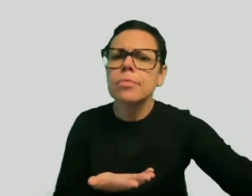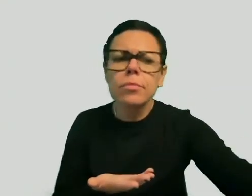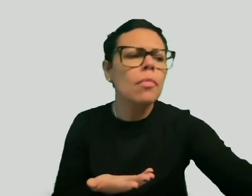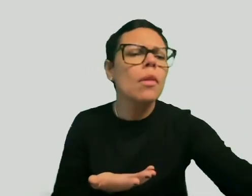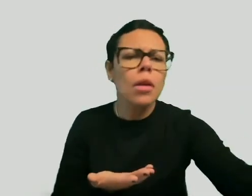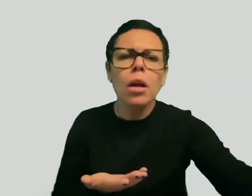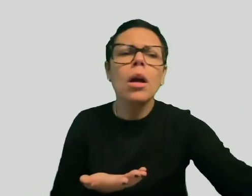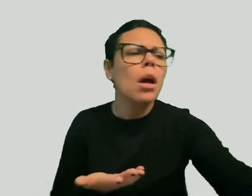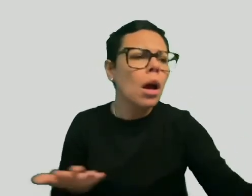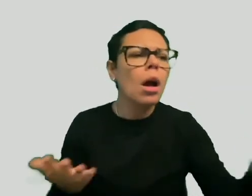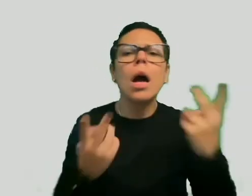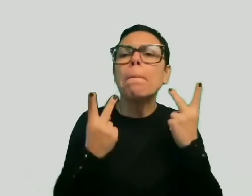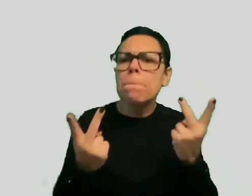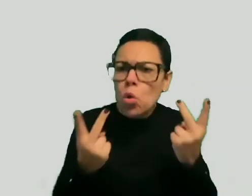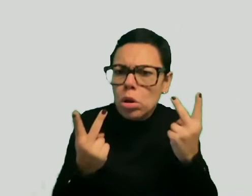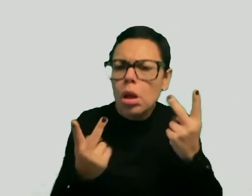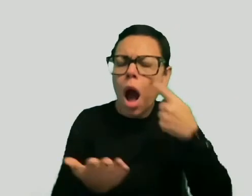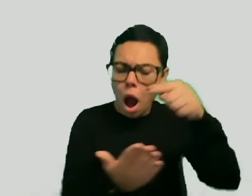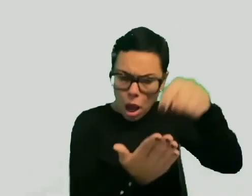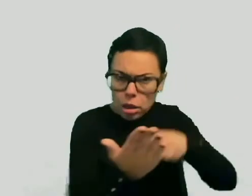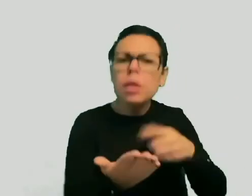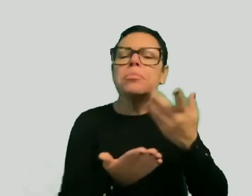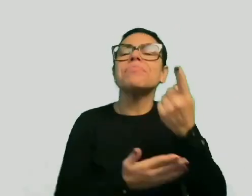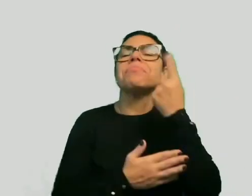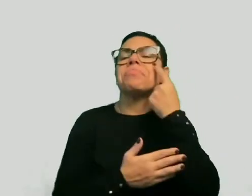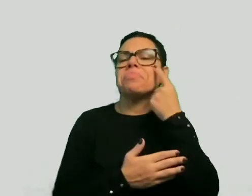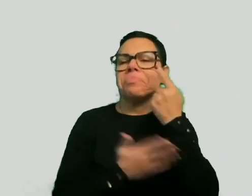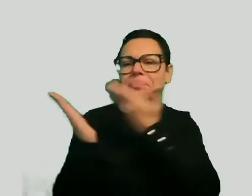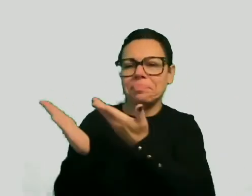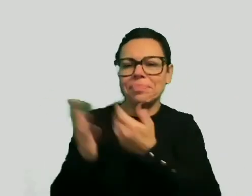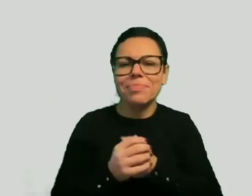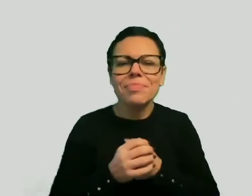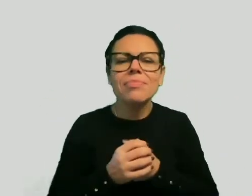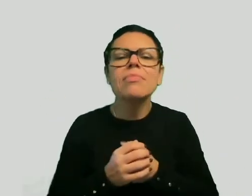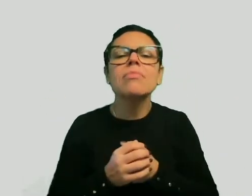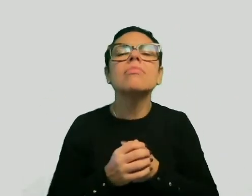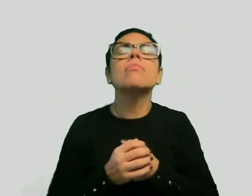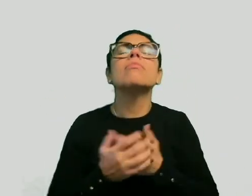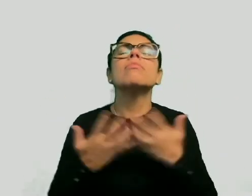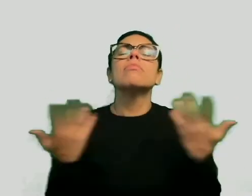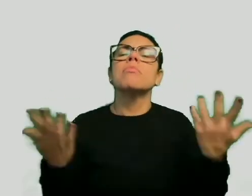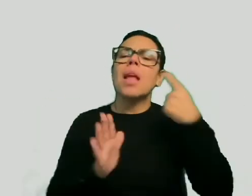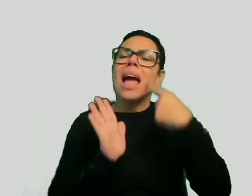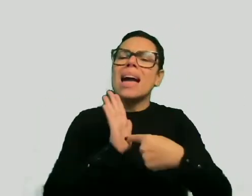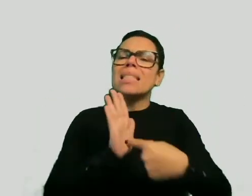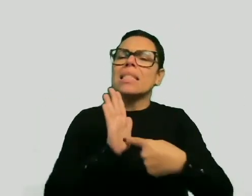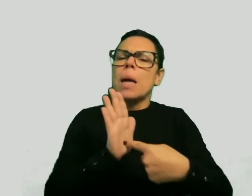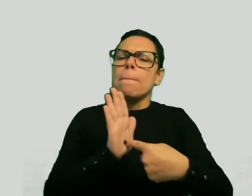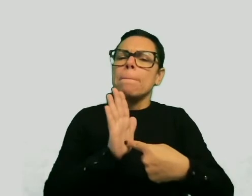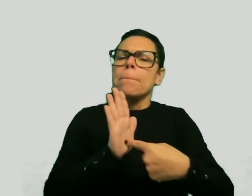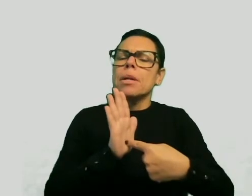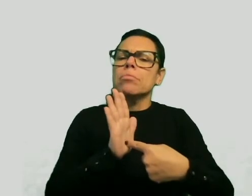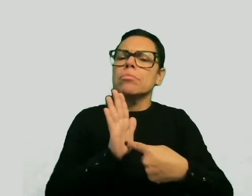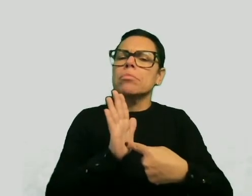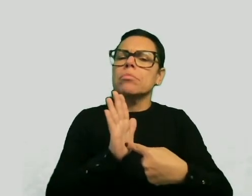distribute. Yeah, now you see it, distribute real existing examples of specifications that take into account